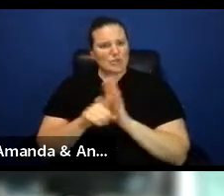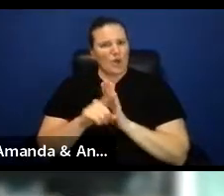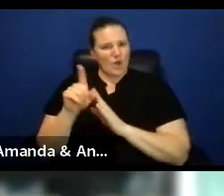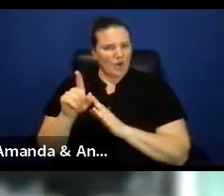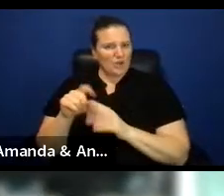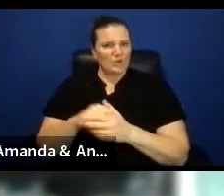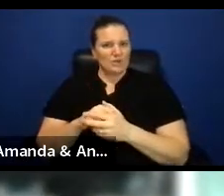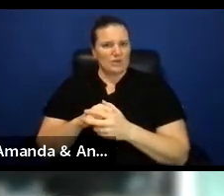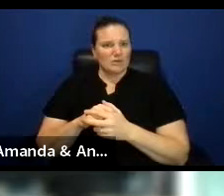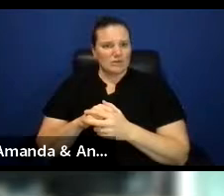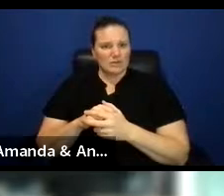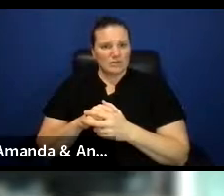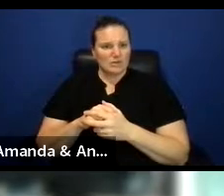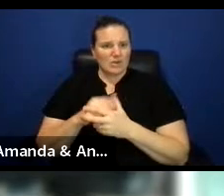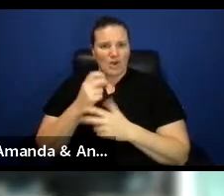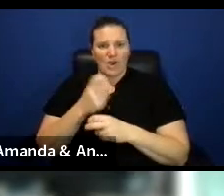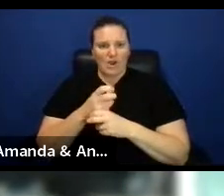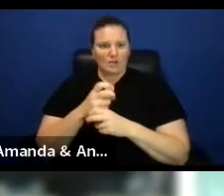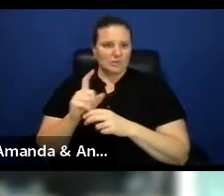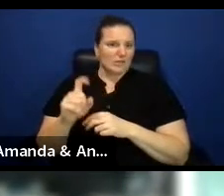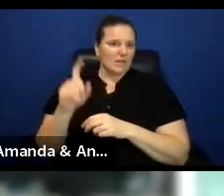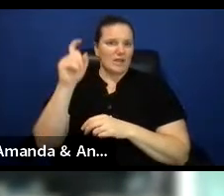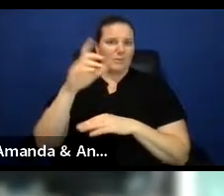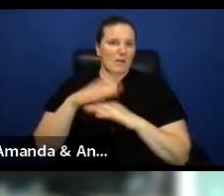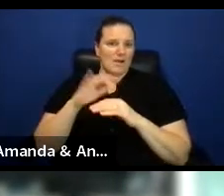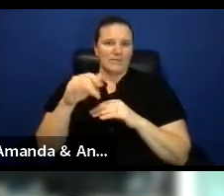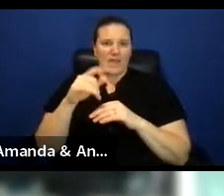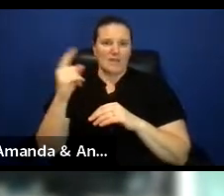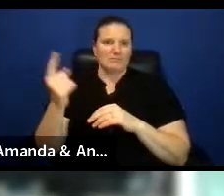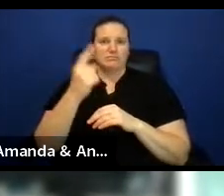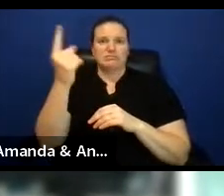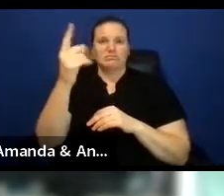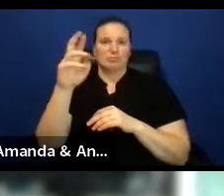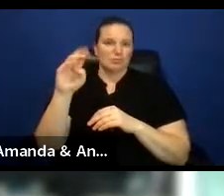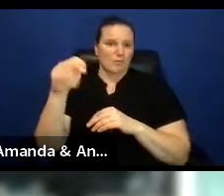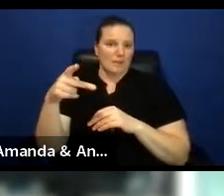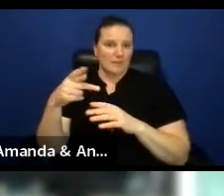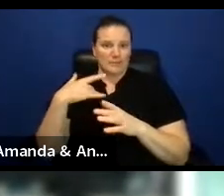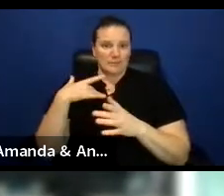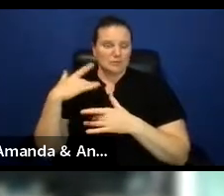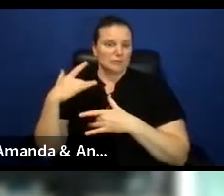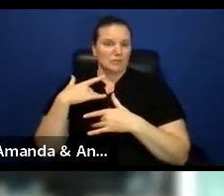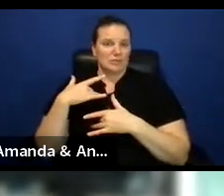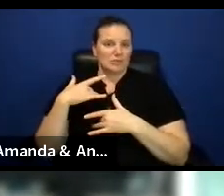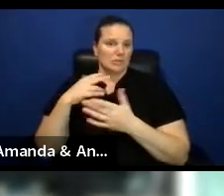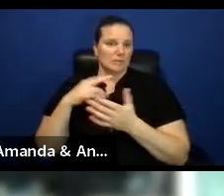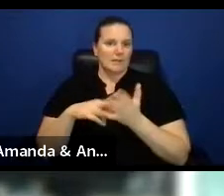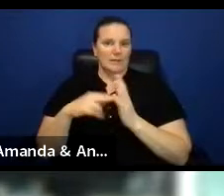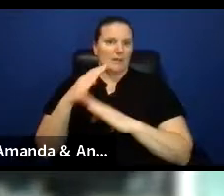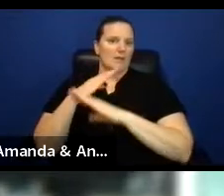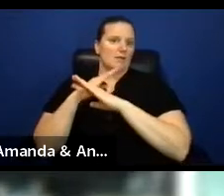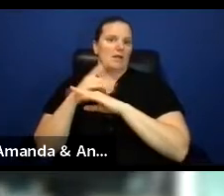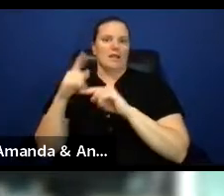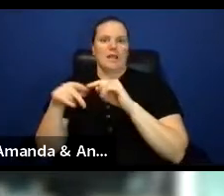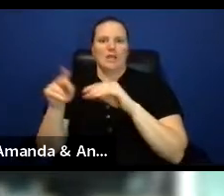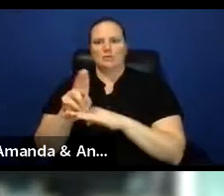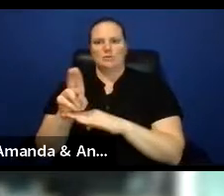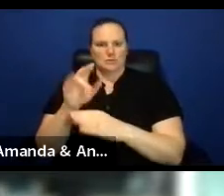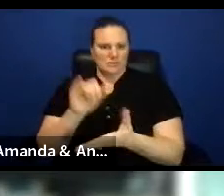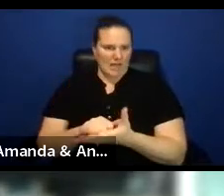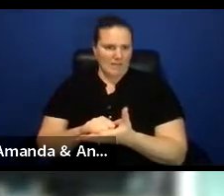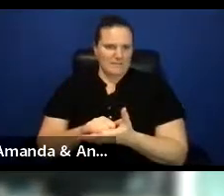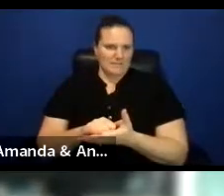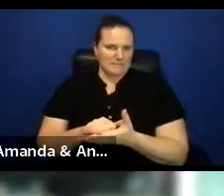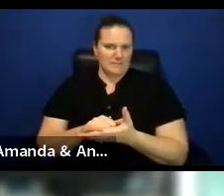and it's just going to be hard for me to get up there on the corkscrew ramps, and I'm just concerned that that means that it'll be a barrier, and I won't be able to use it as